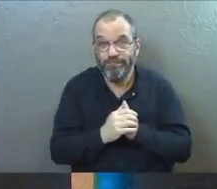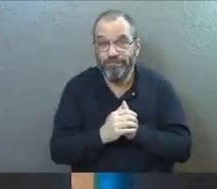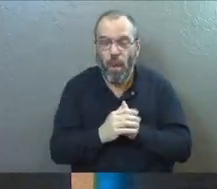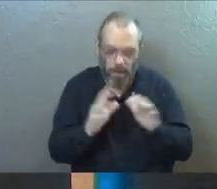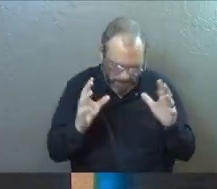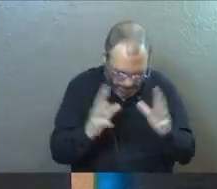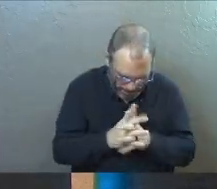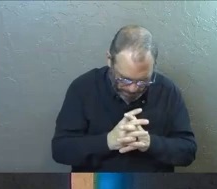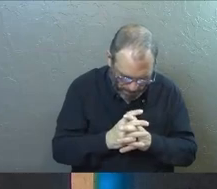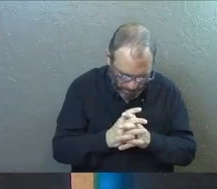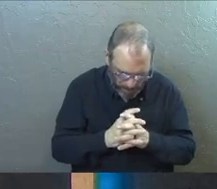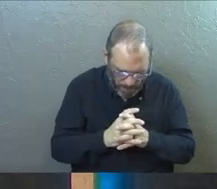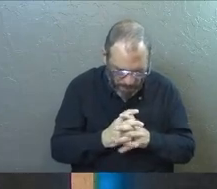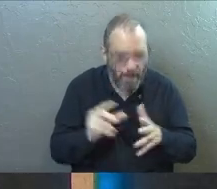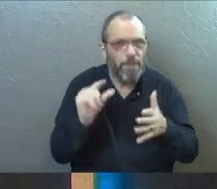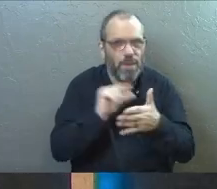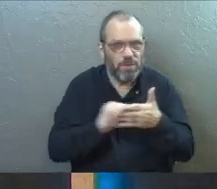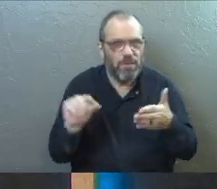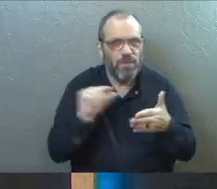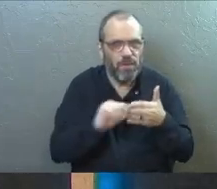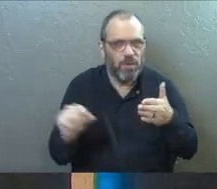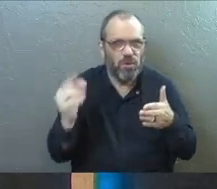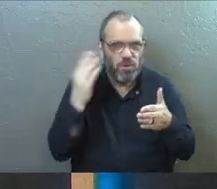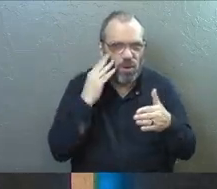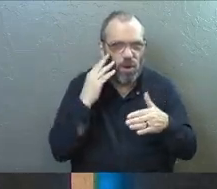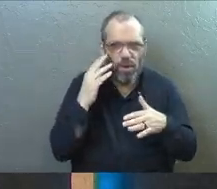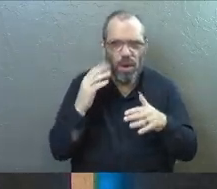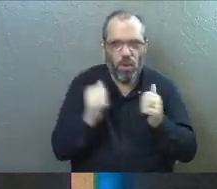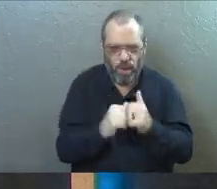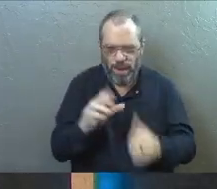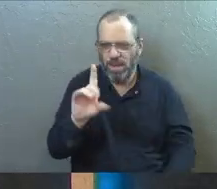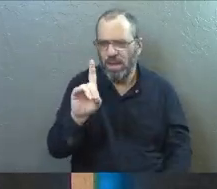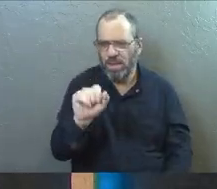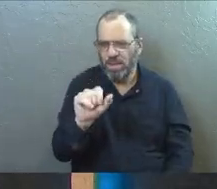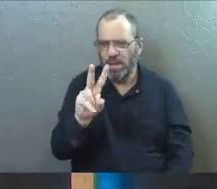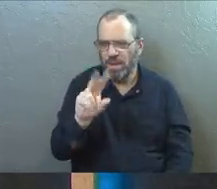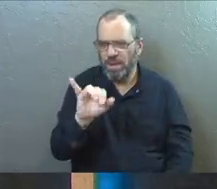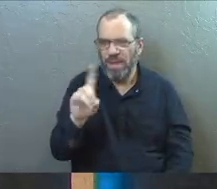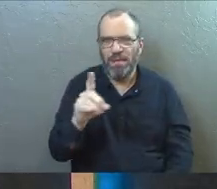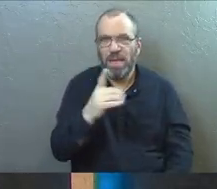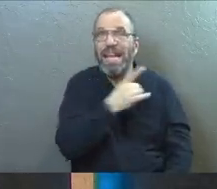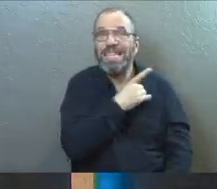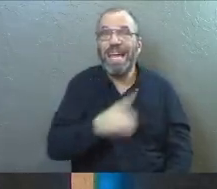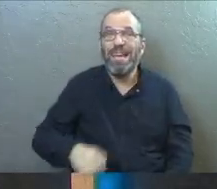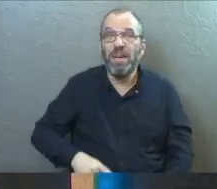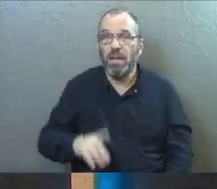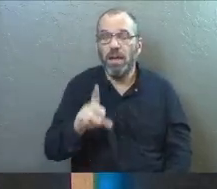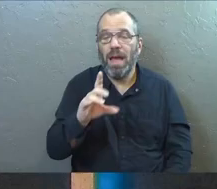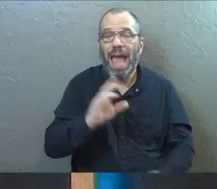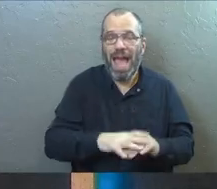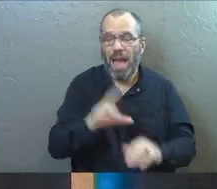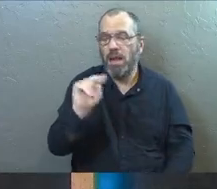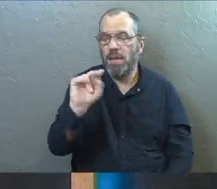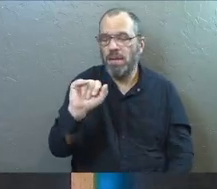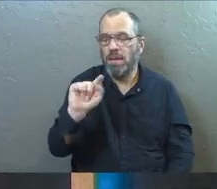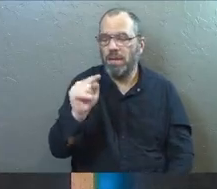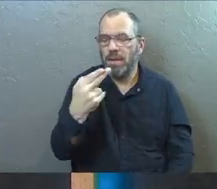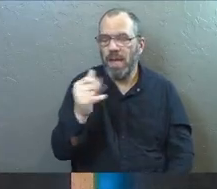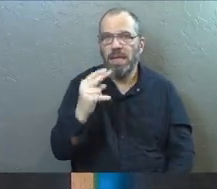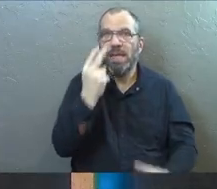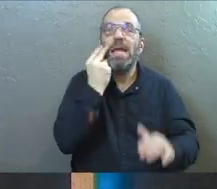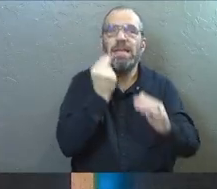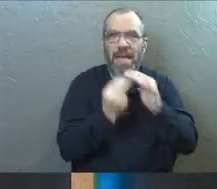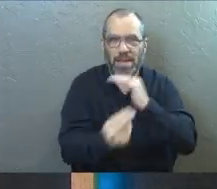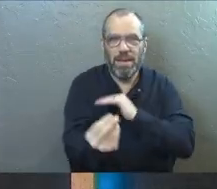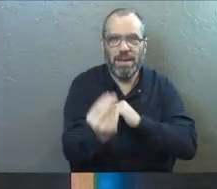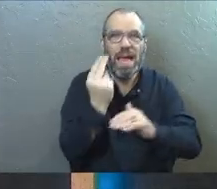So there's a passage, you guys know about this. You guys know the moment with David and the prophet Nathan, where the prophet Nathan comes in, and we're gonna have people